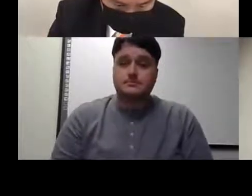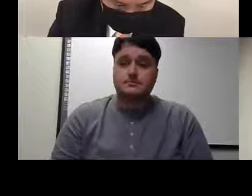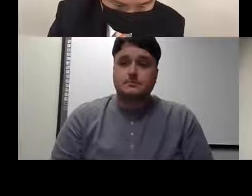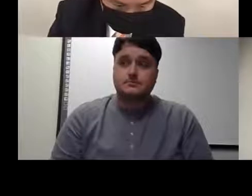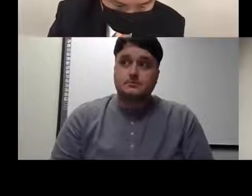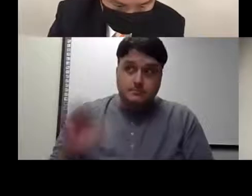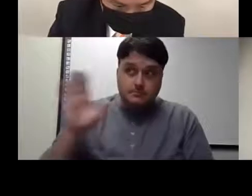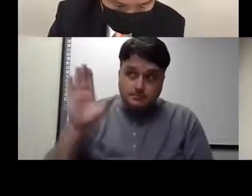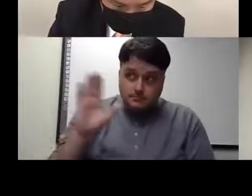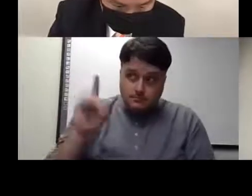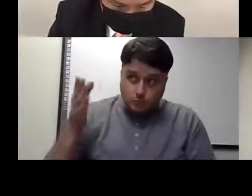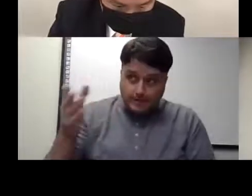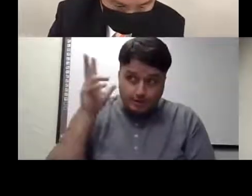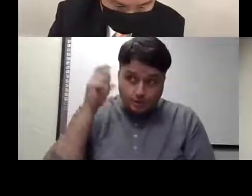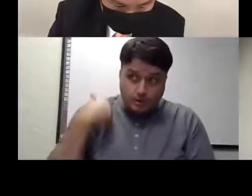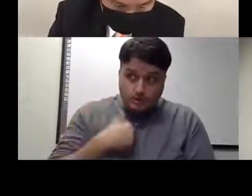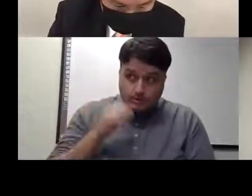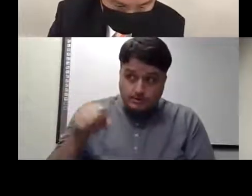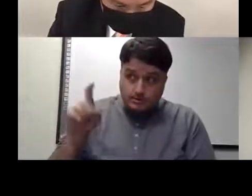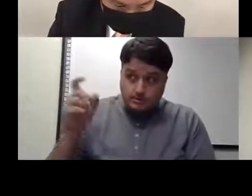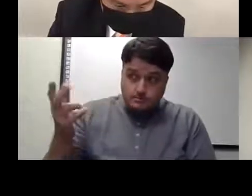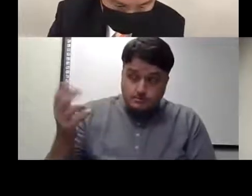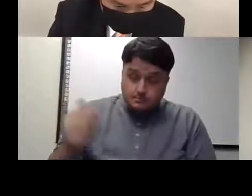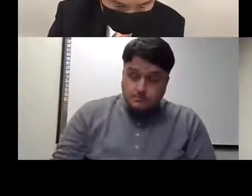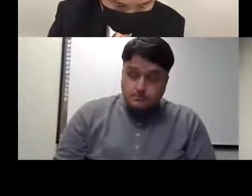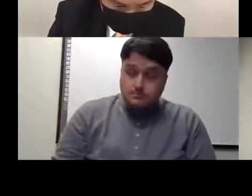Teresa, are you there? Can you hear us?